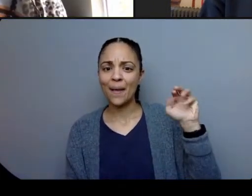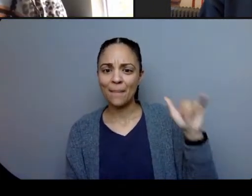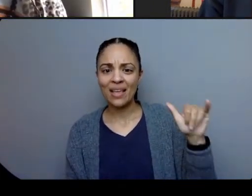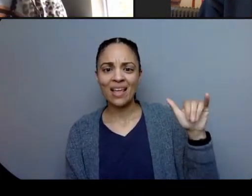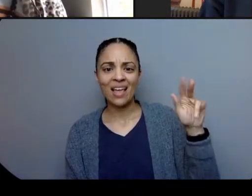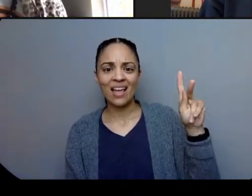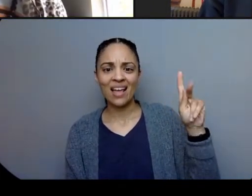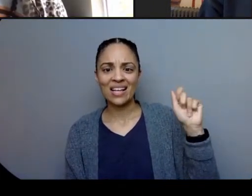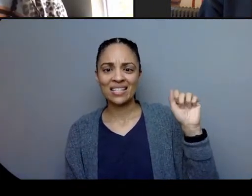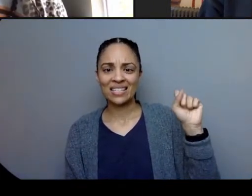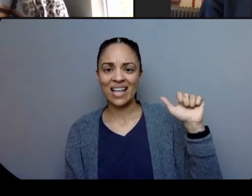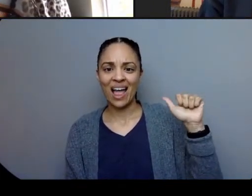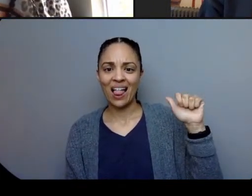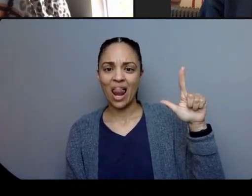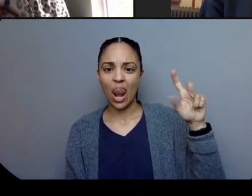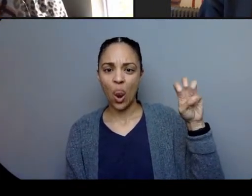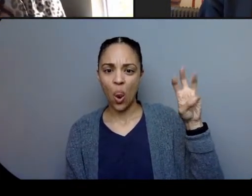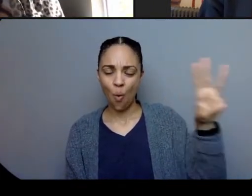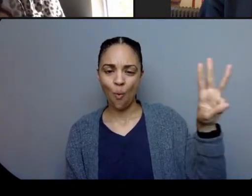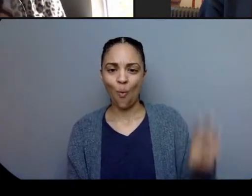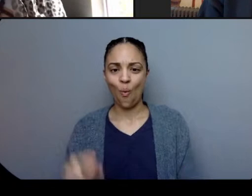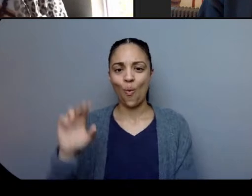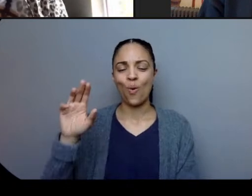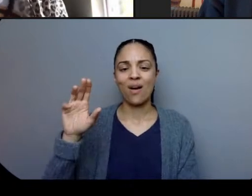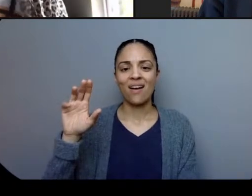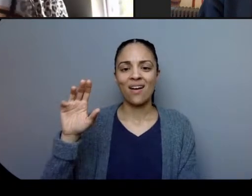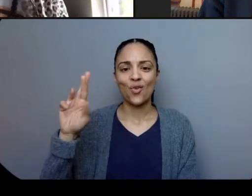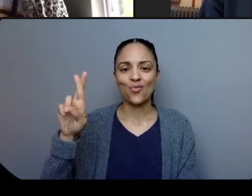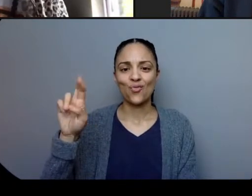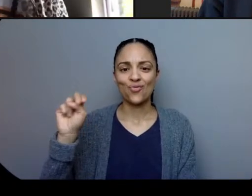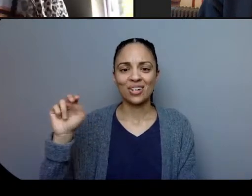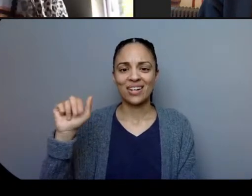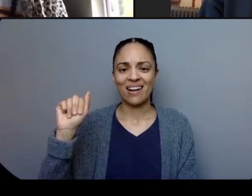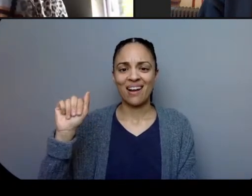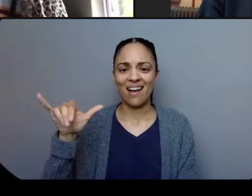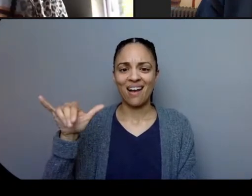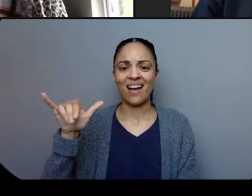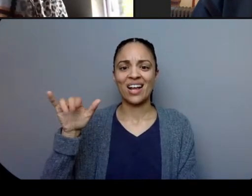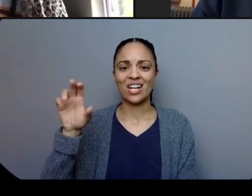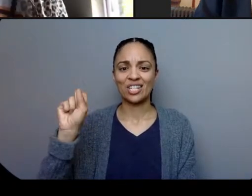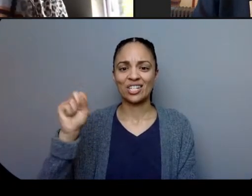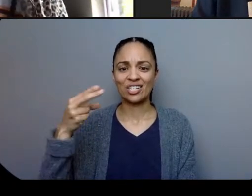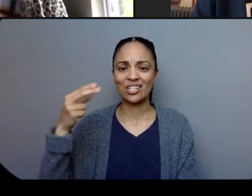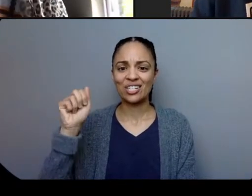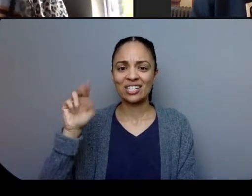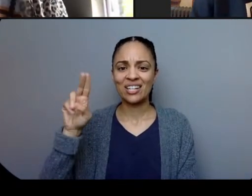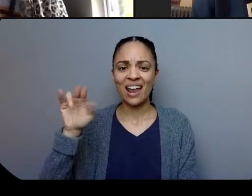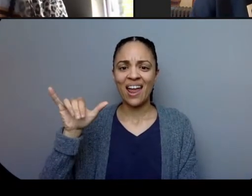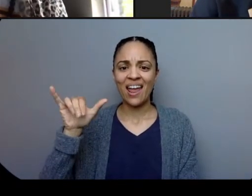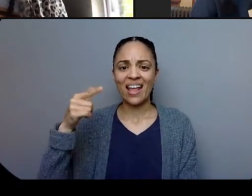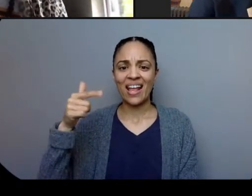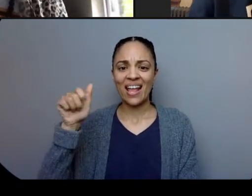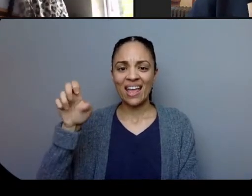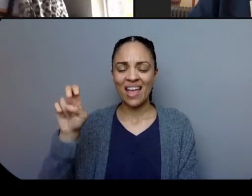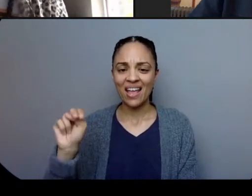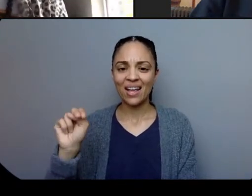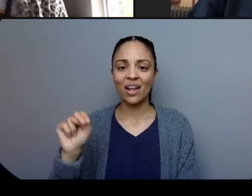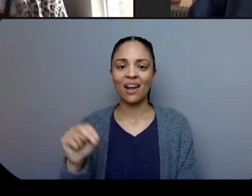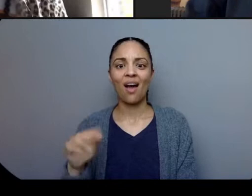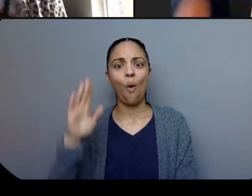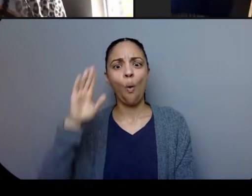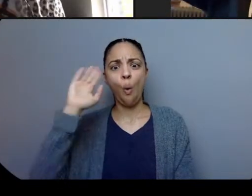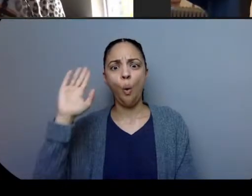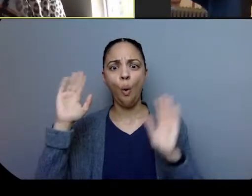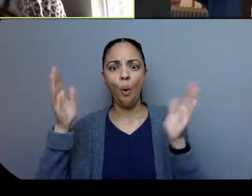Vincent Thomas, Daphne Gaither, Rena Shagan. Hey, David Binder's here too. Lots of folks.